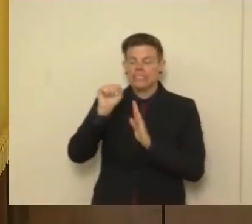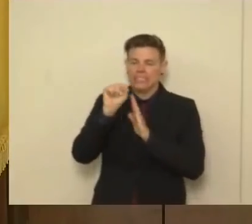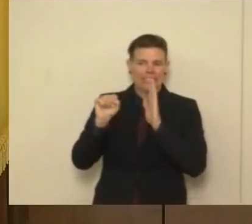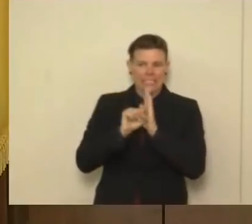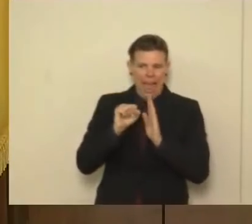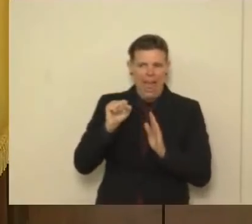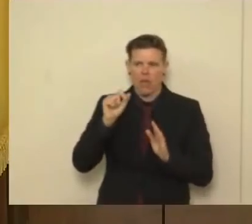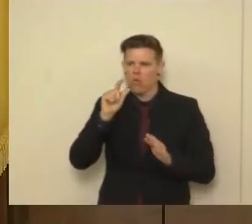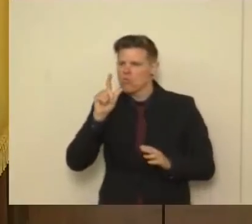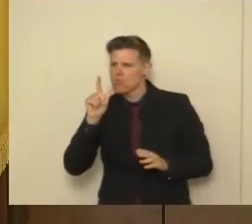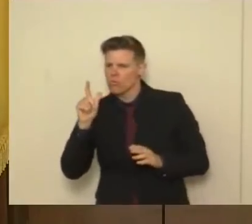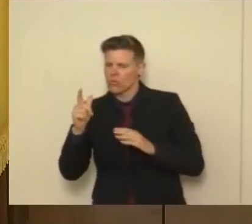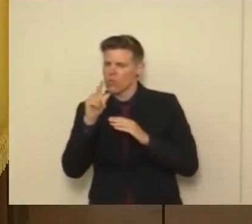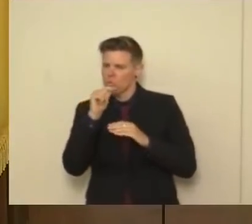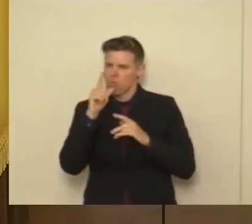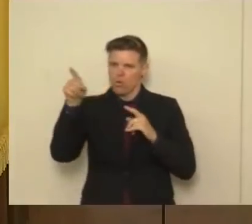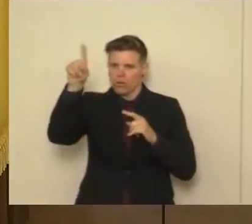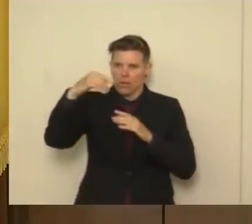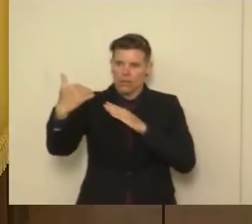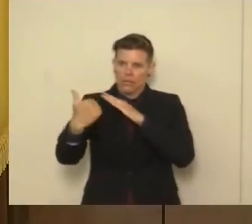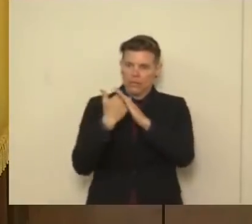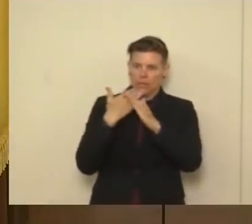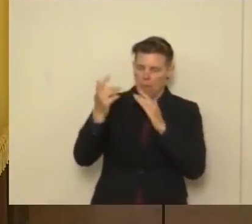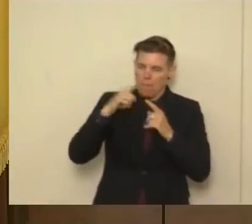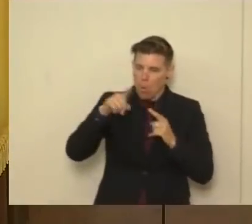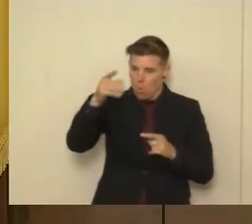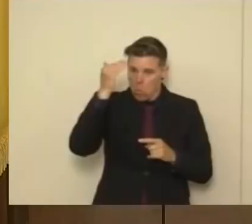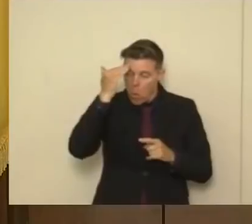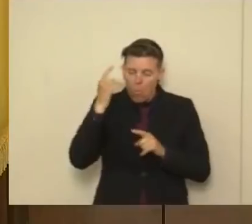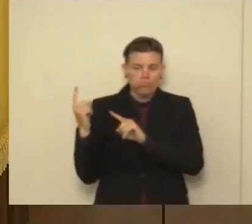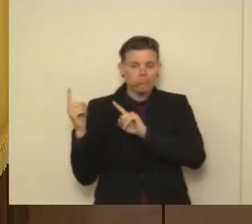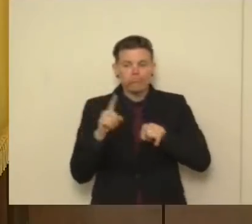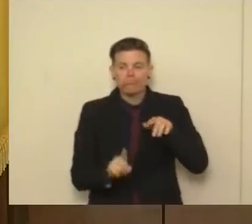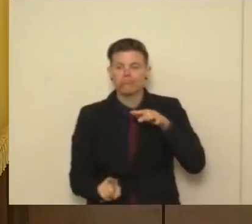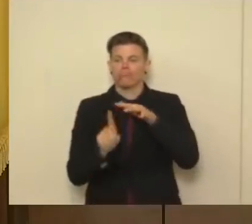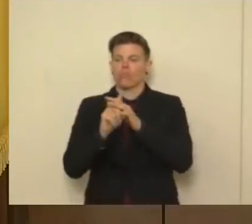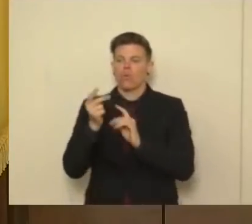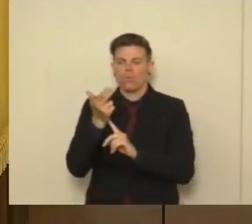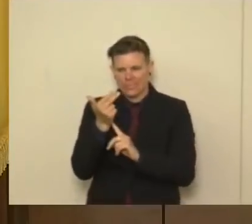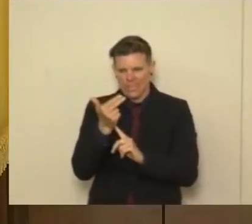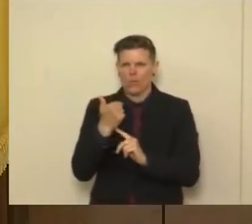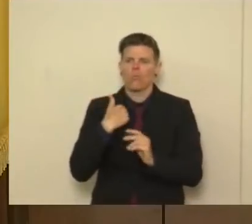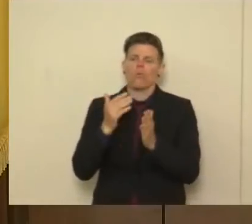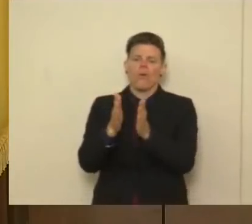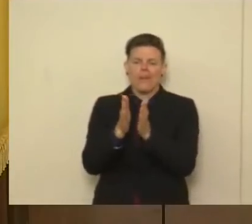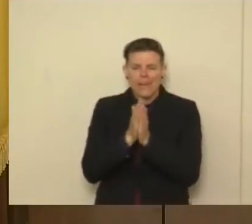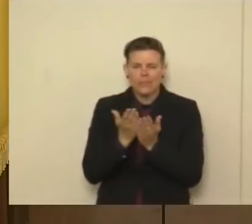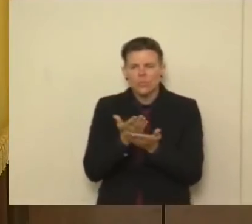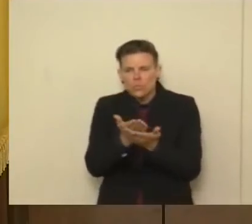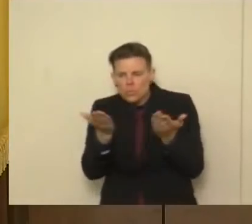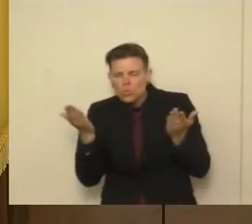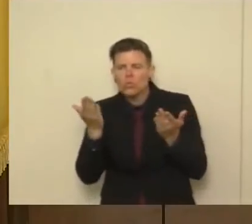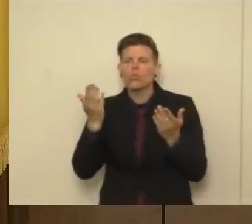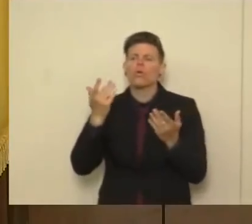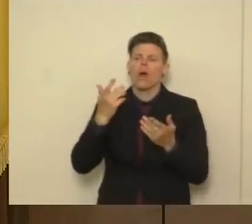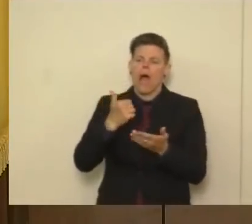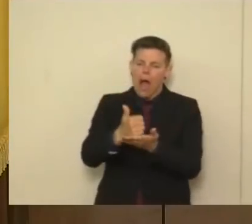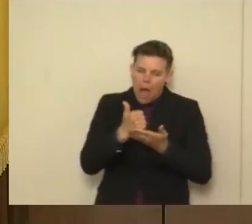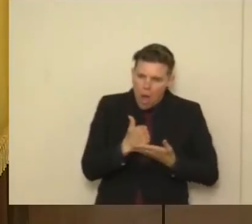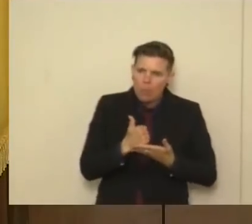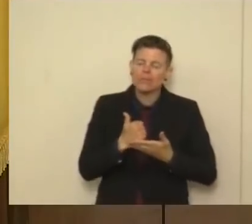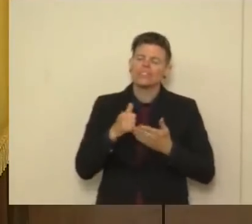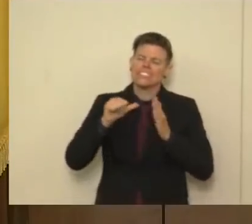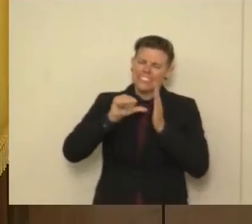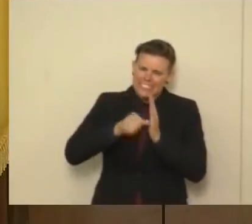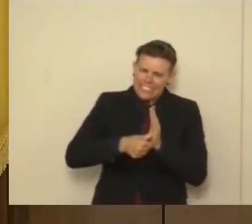who comes in. But if you're staying in a hotel, we are asking the tourism industry to help us enforce. We also can